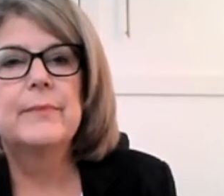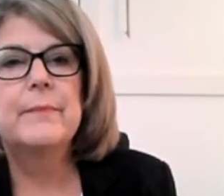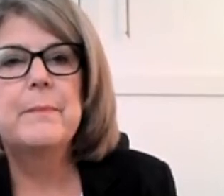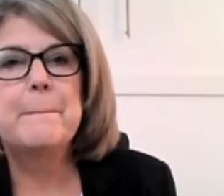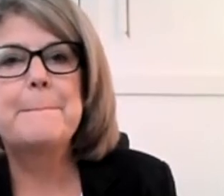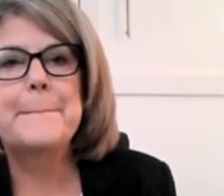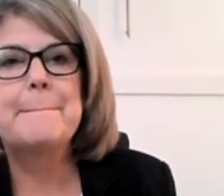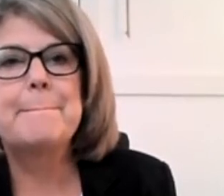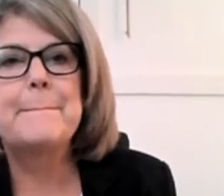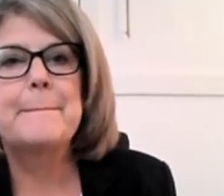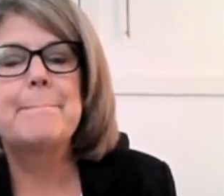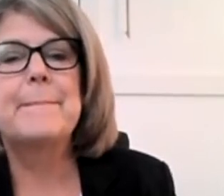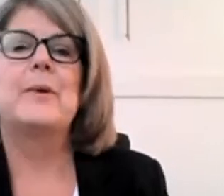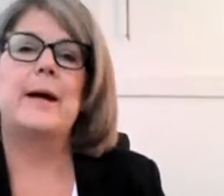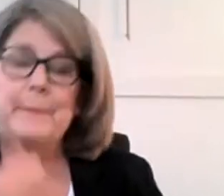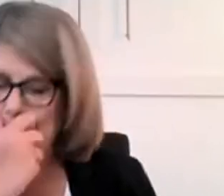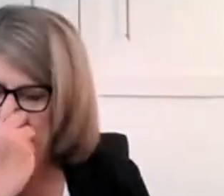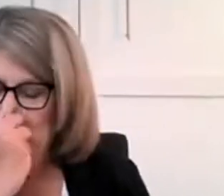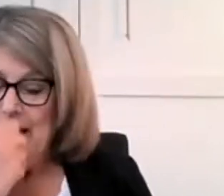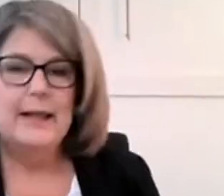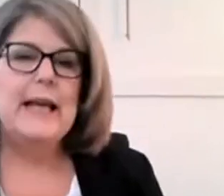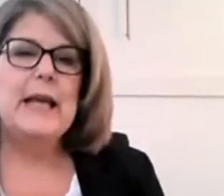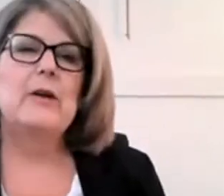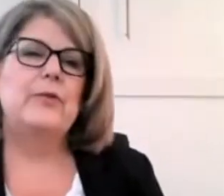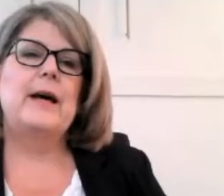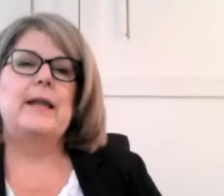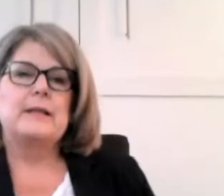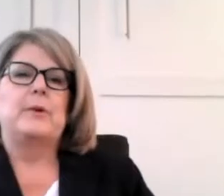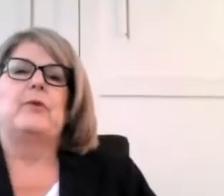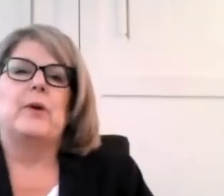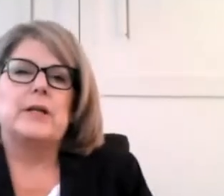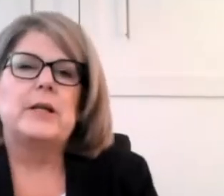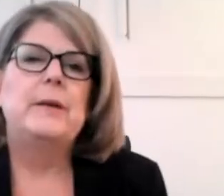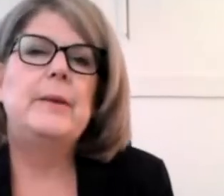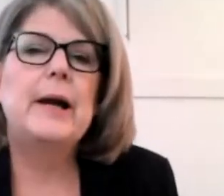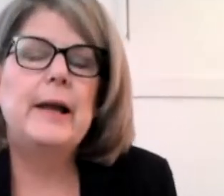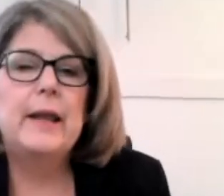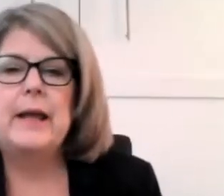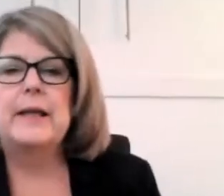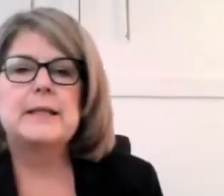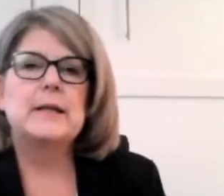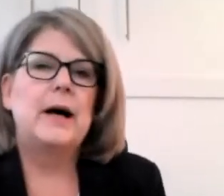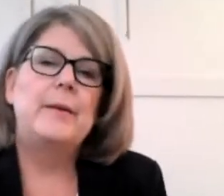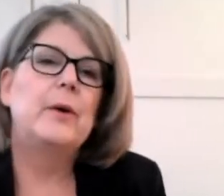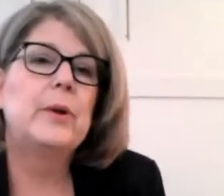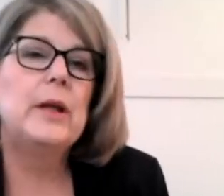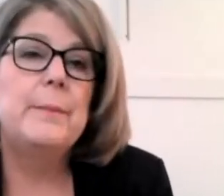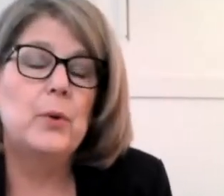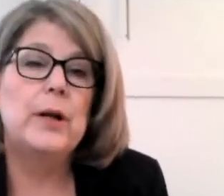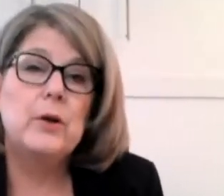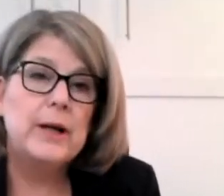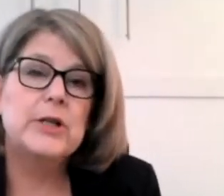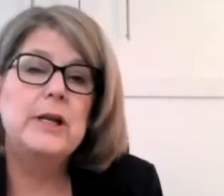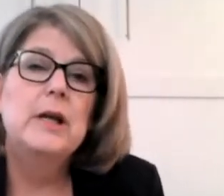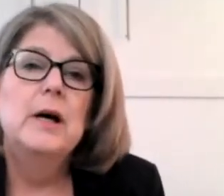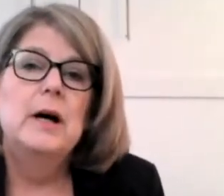more normal than I ever want it to be. Thank you for that. That's a beautiful question, Mary. And I think it's a really